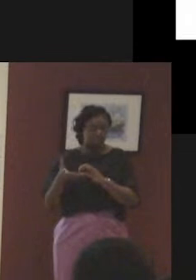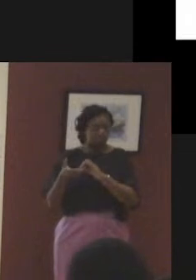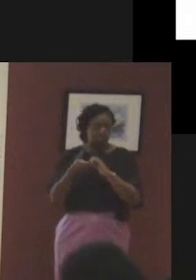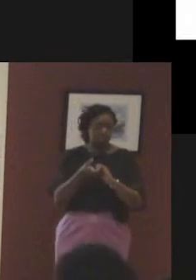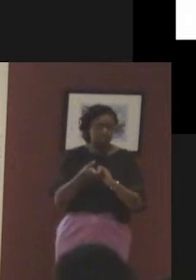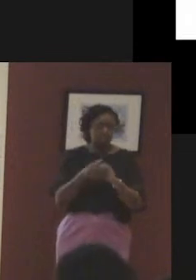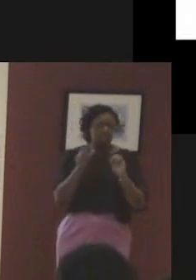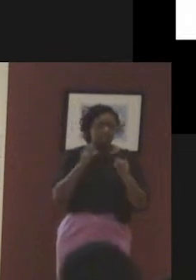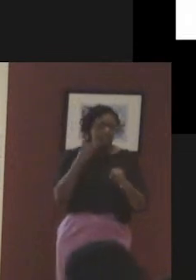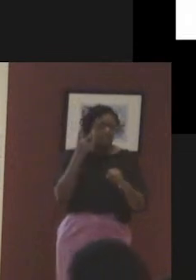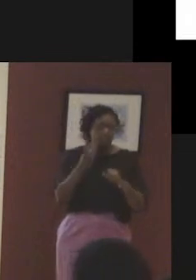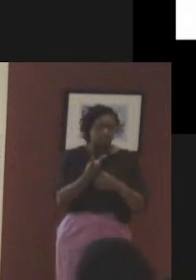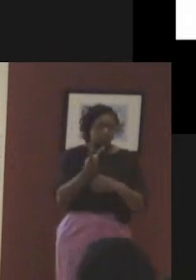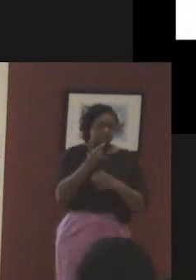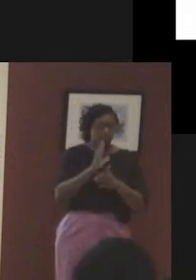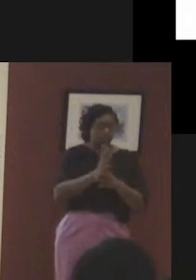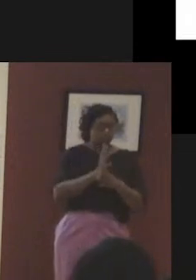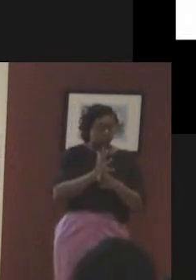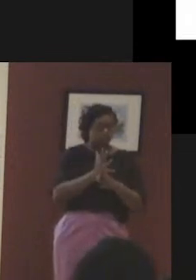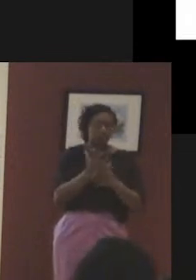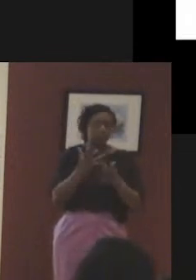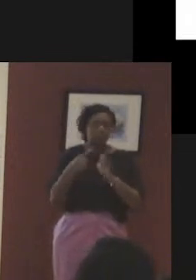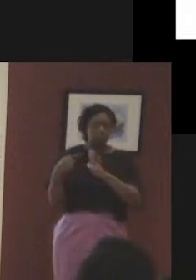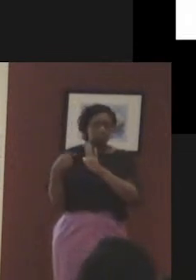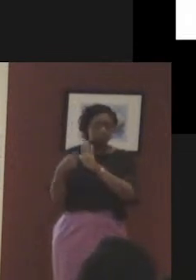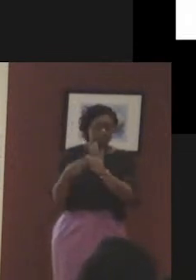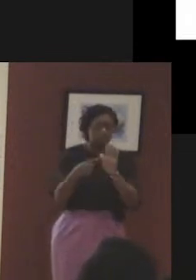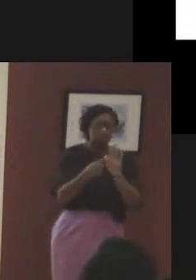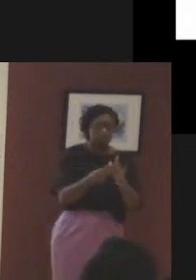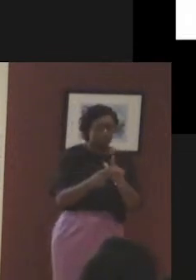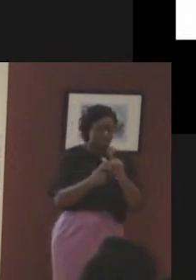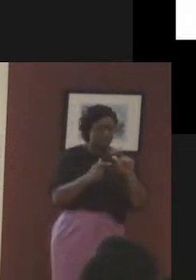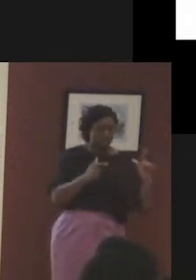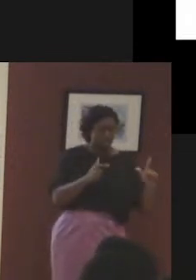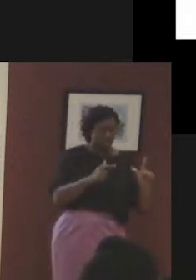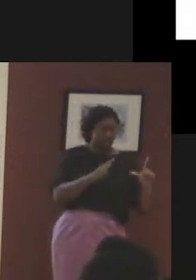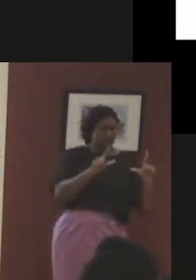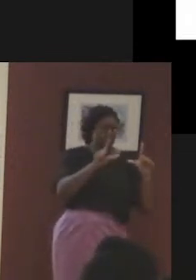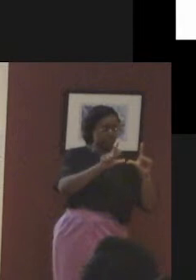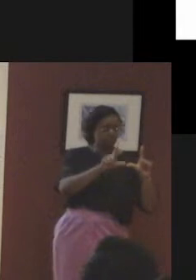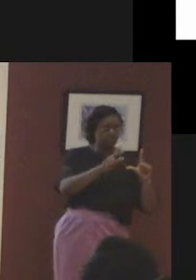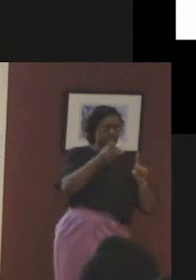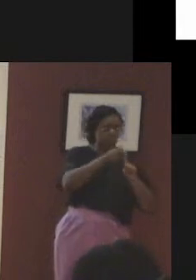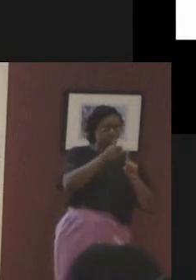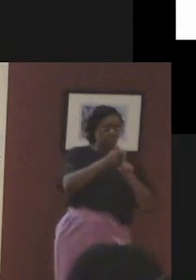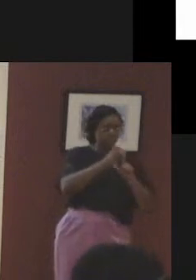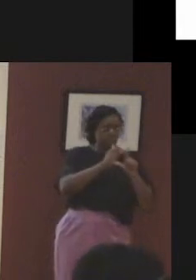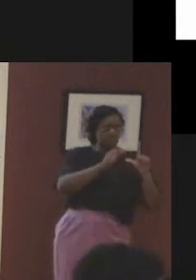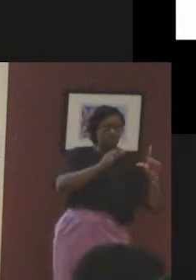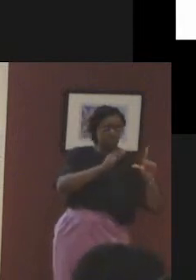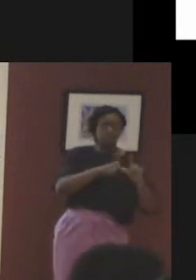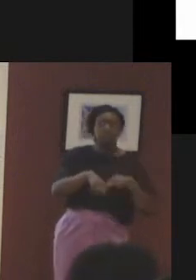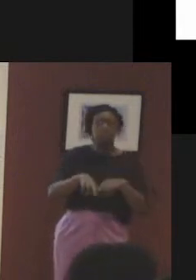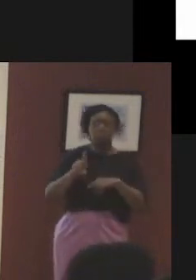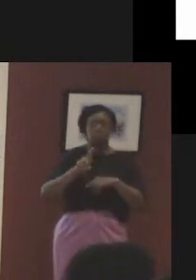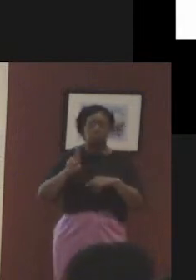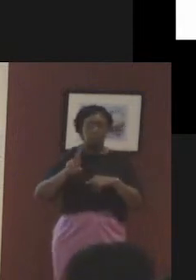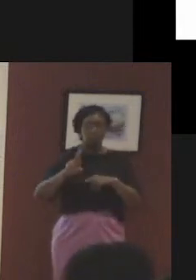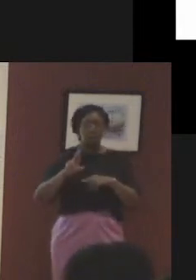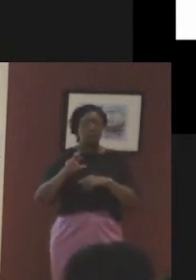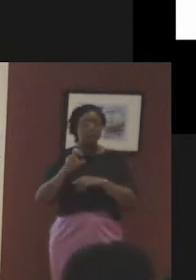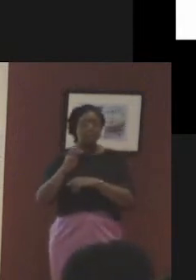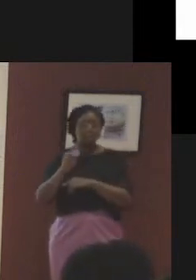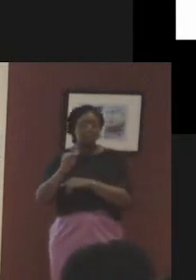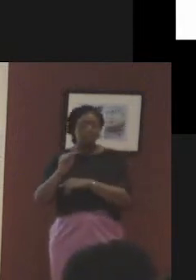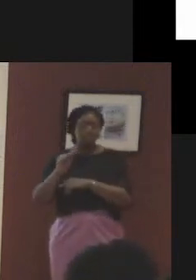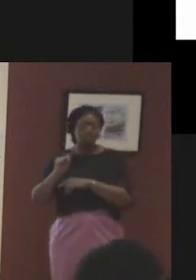the two-channel video that was presented with a left view with Pender himself on the left and the right view with Matt Ravenstall,